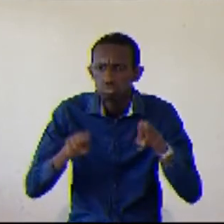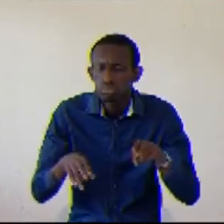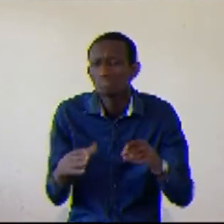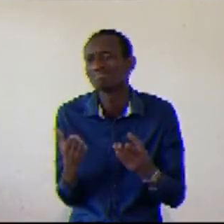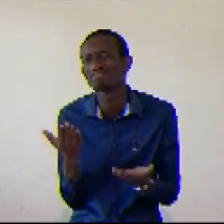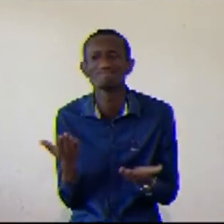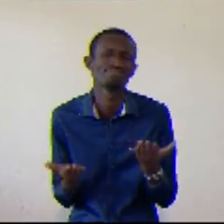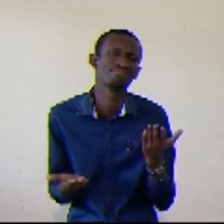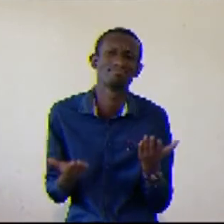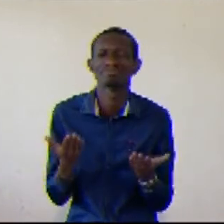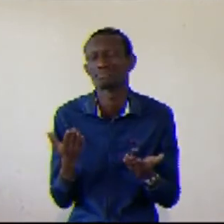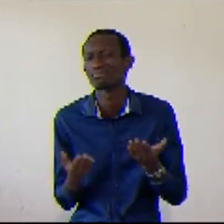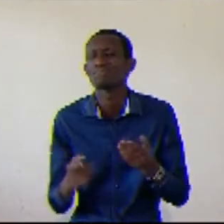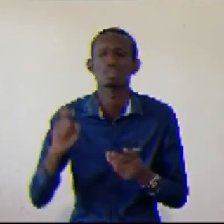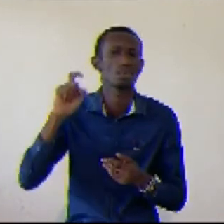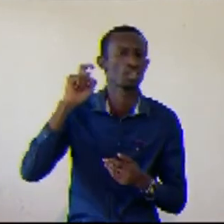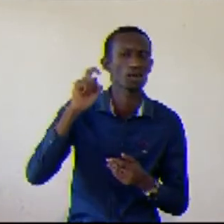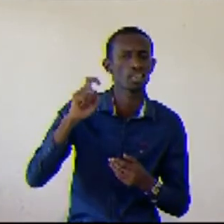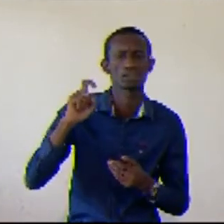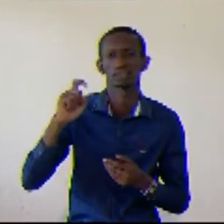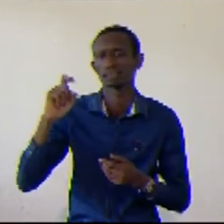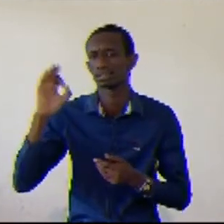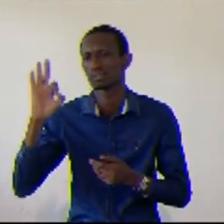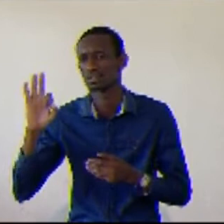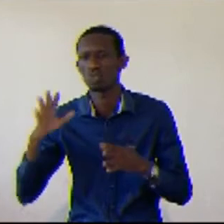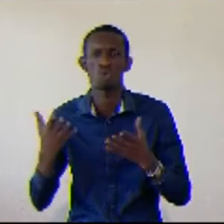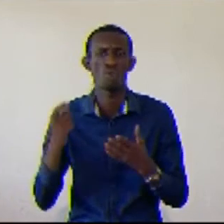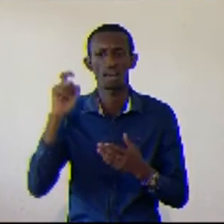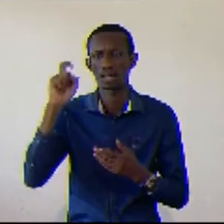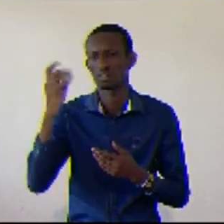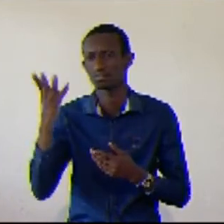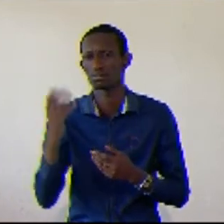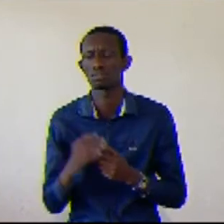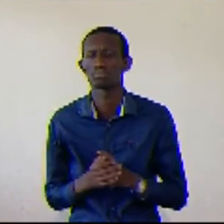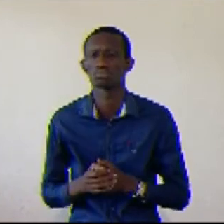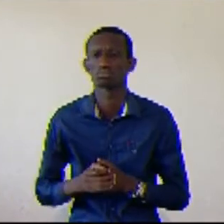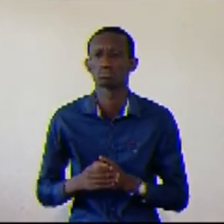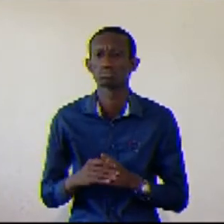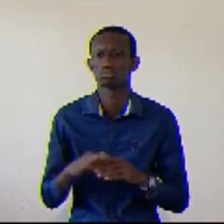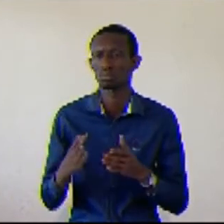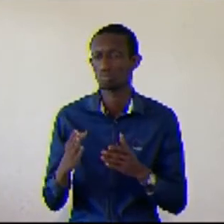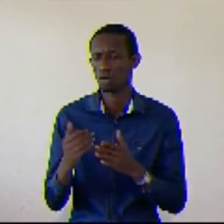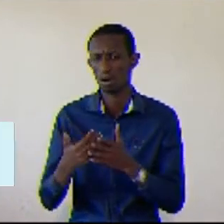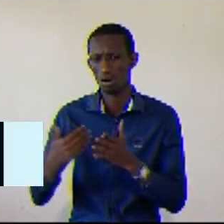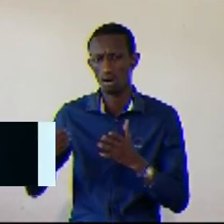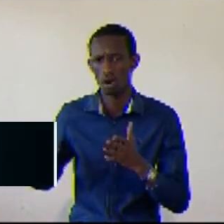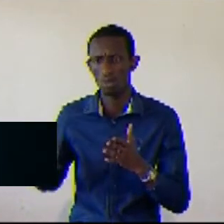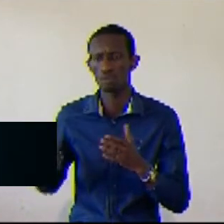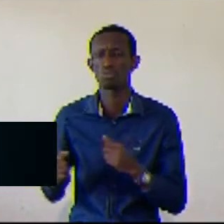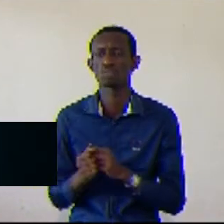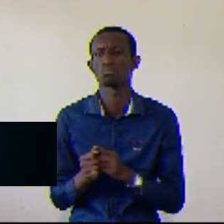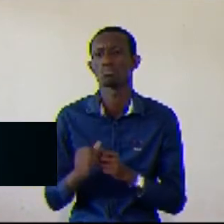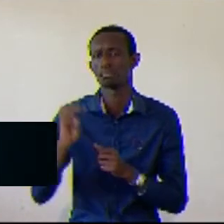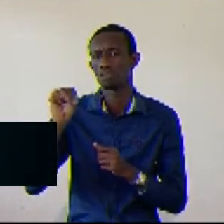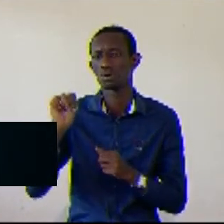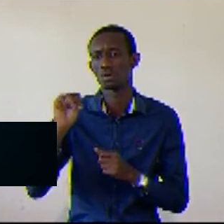x3 or x4 is out of my interval a and b. When it is out of that